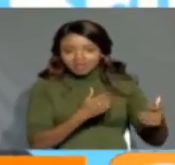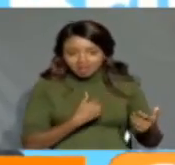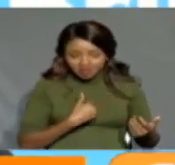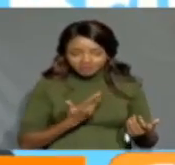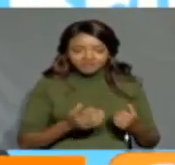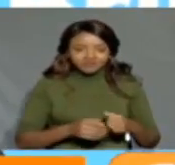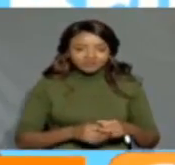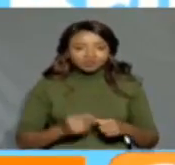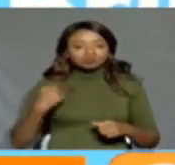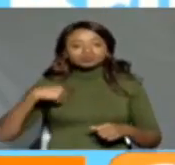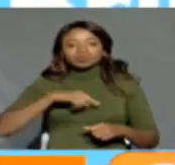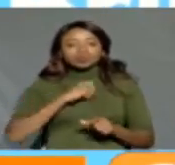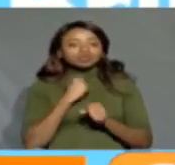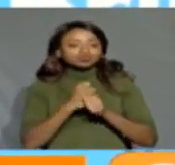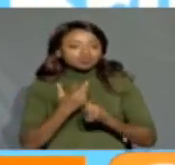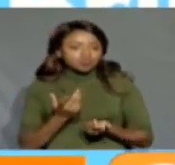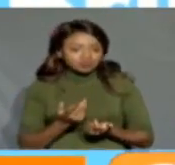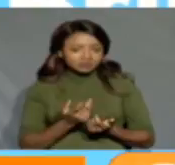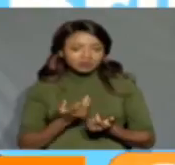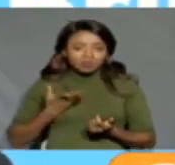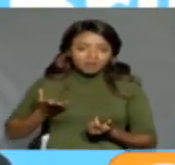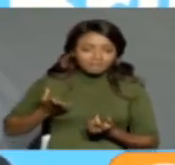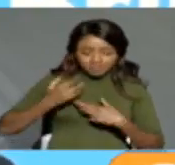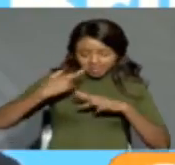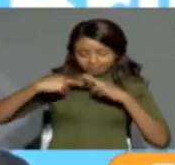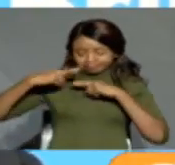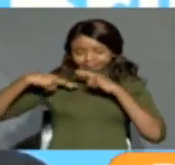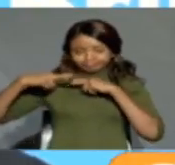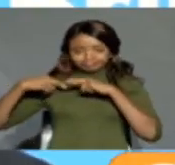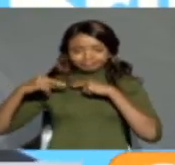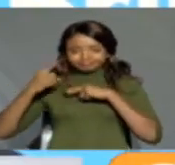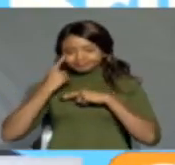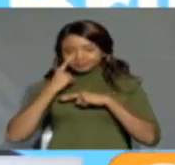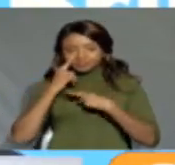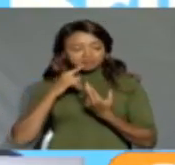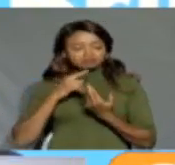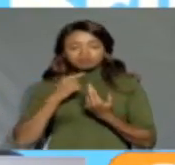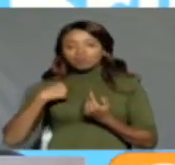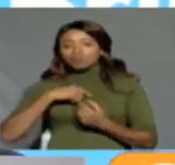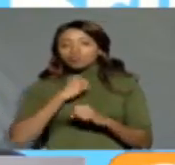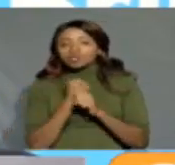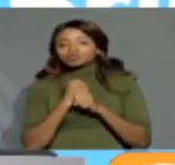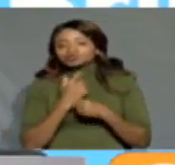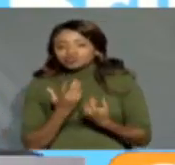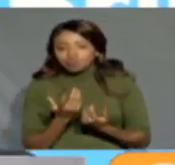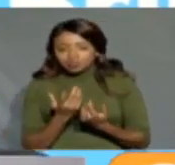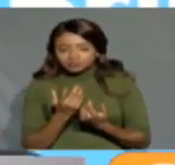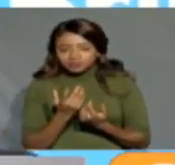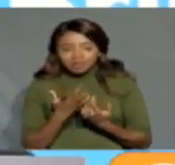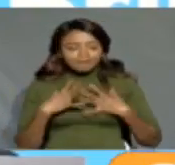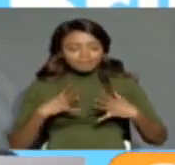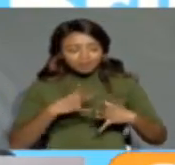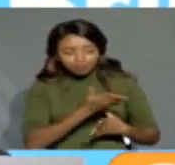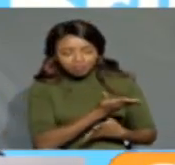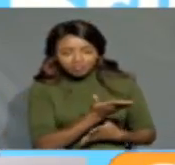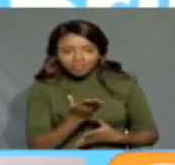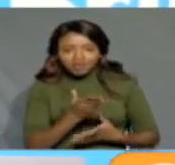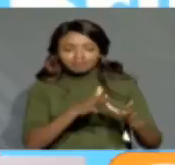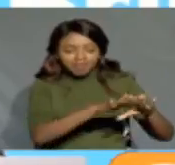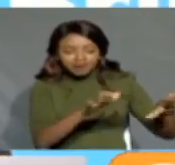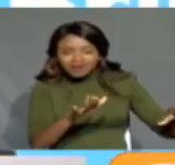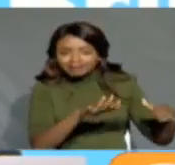we have done at the same time is then to review our portfolio of the pieces of land that we